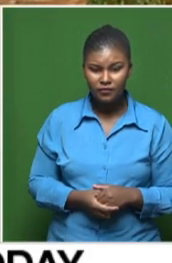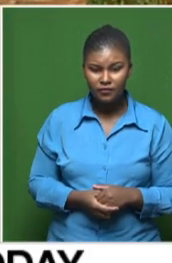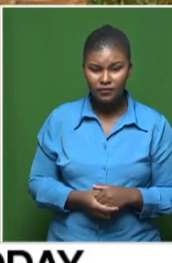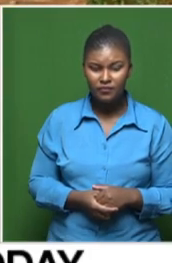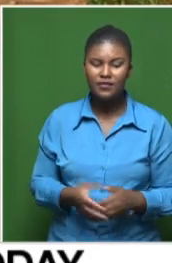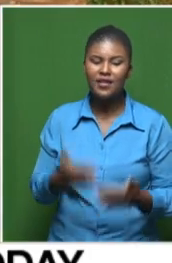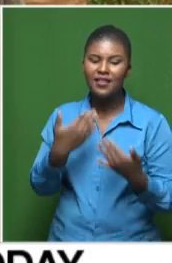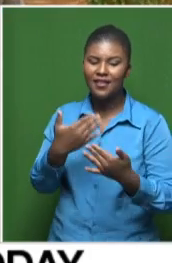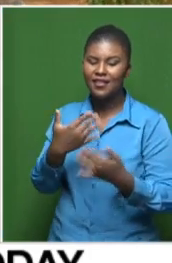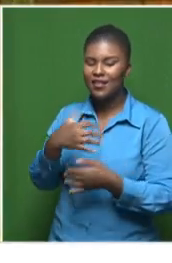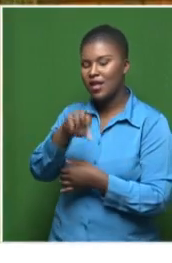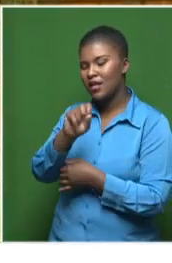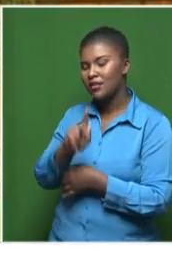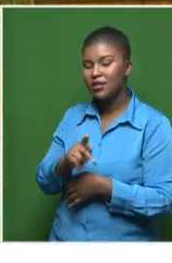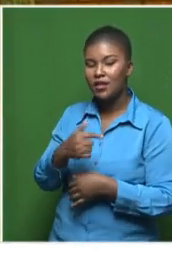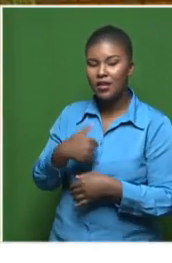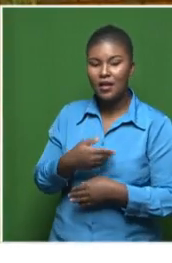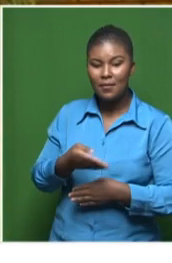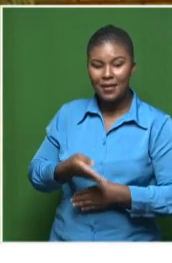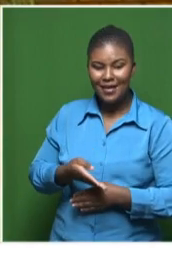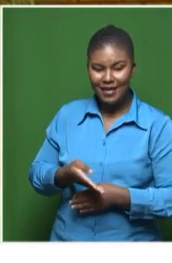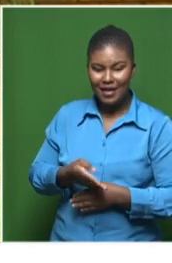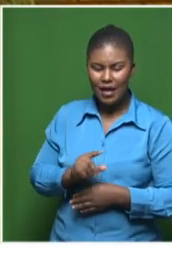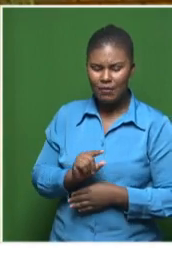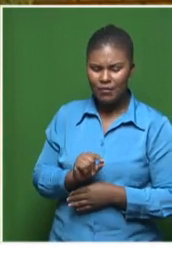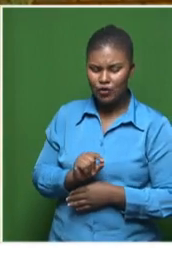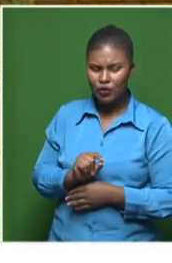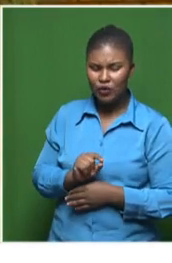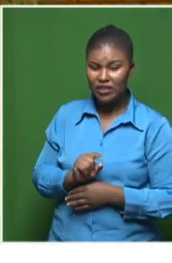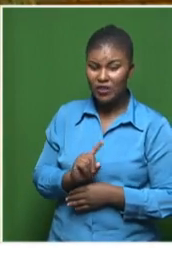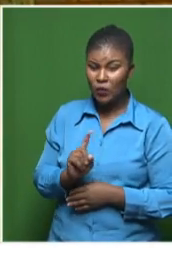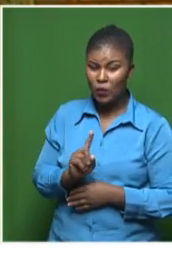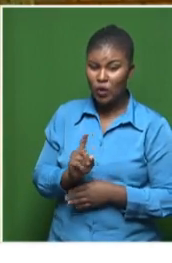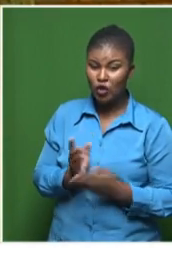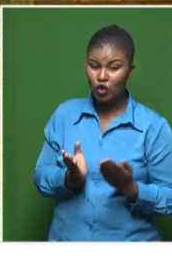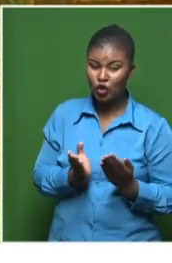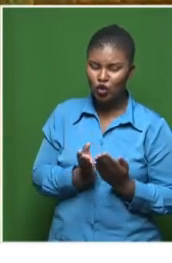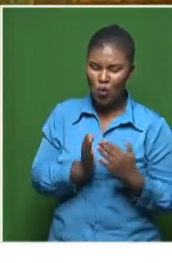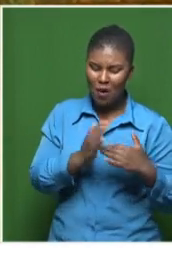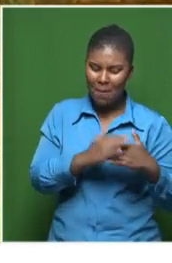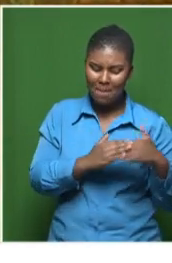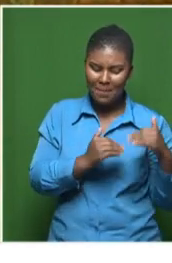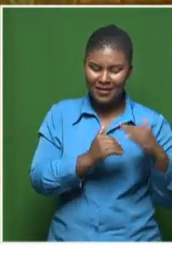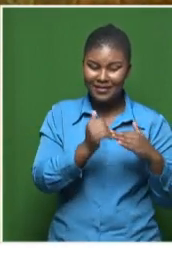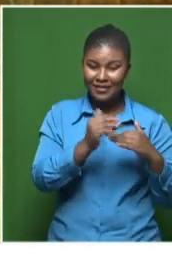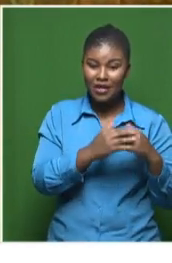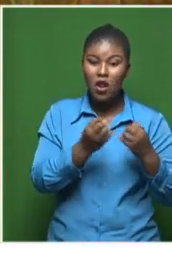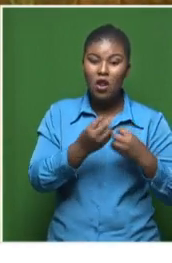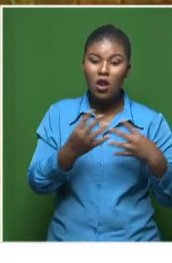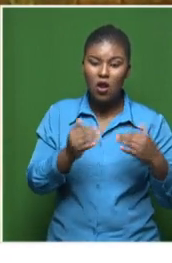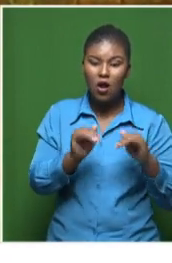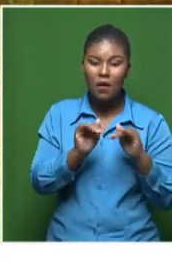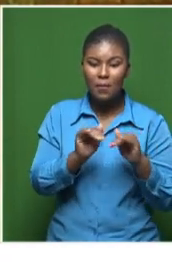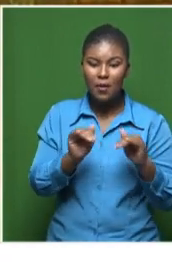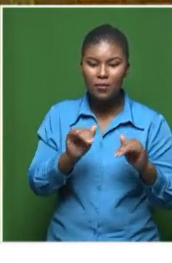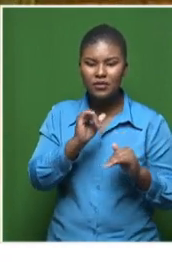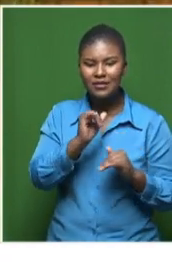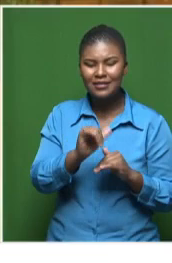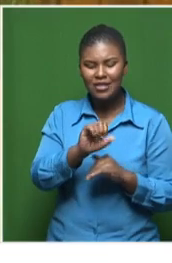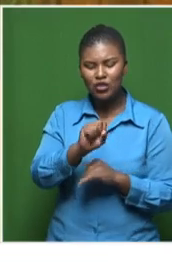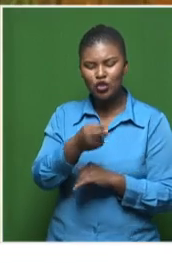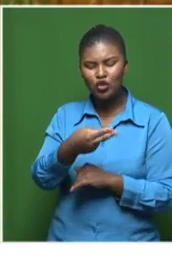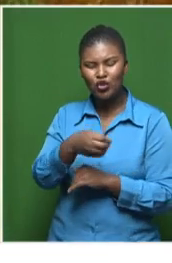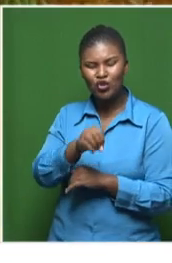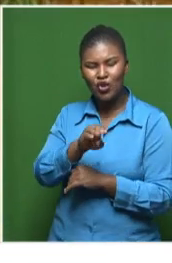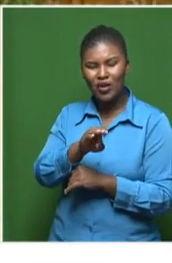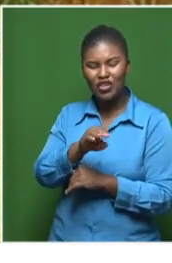Thank you so much, Sakina. I'm particularly interested in the school infrastructure. You know, a lot of people like to use the word shabby to describe,